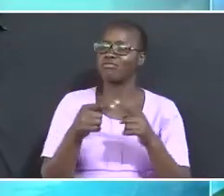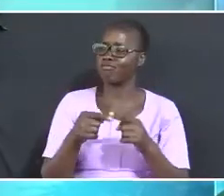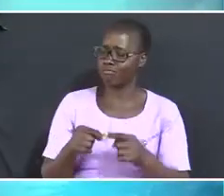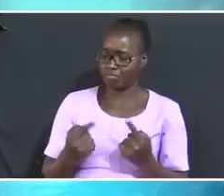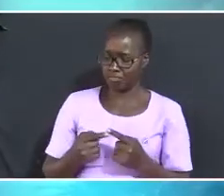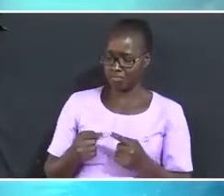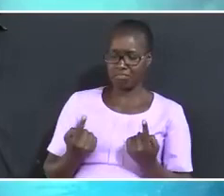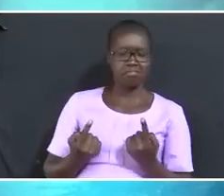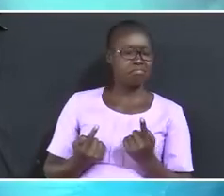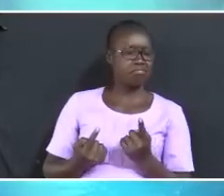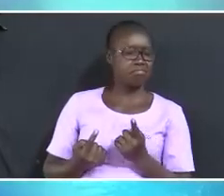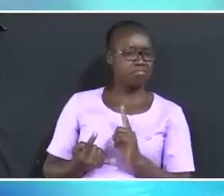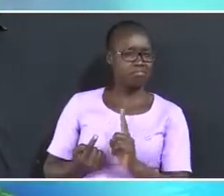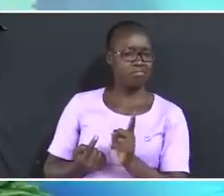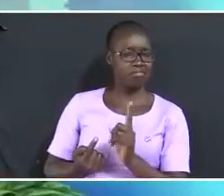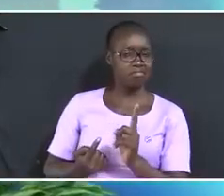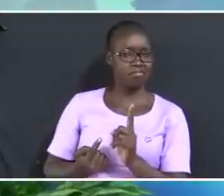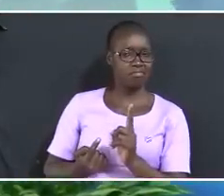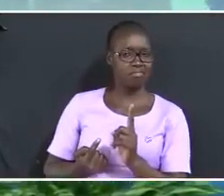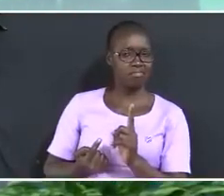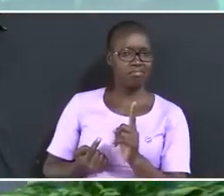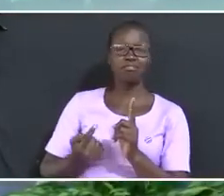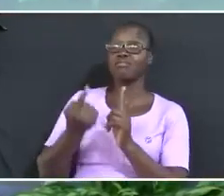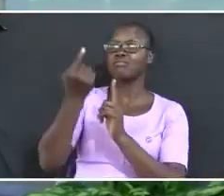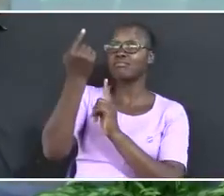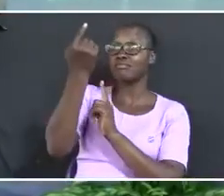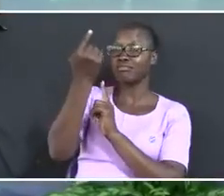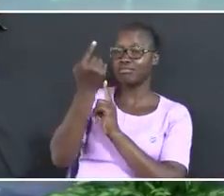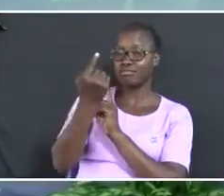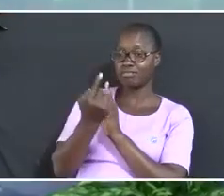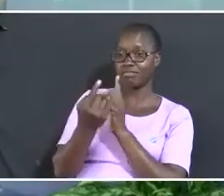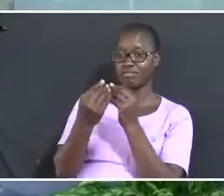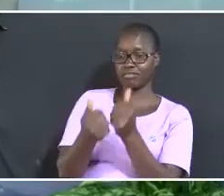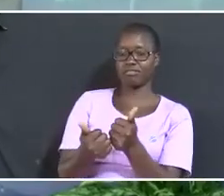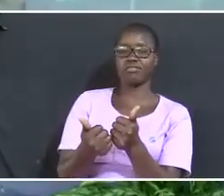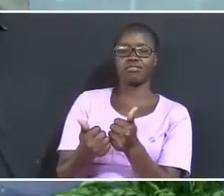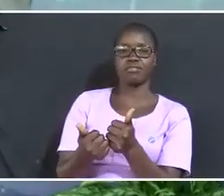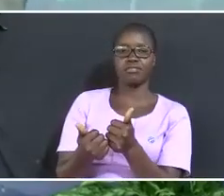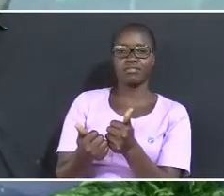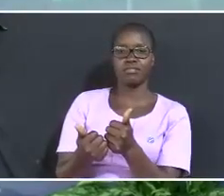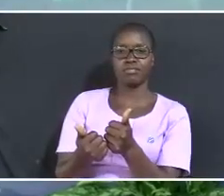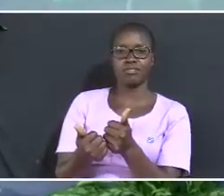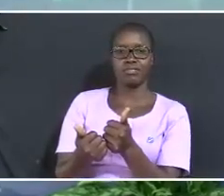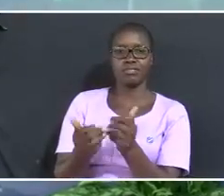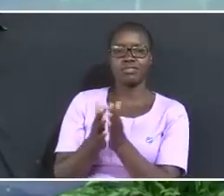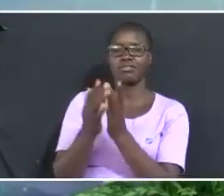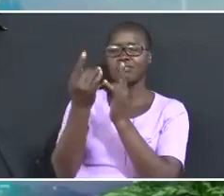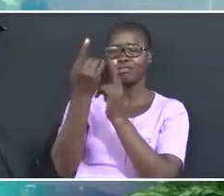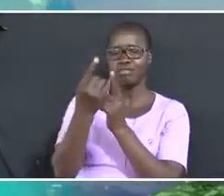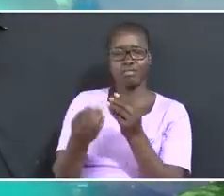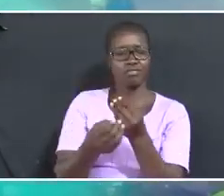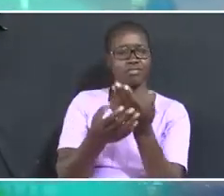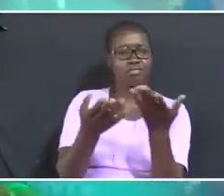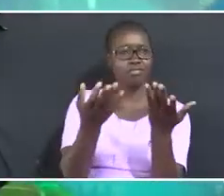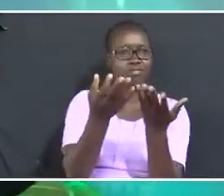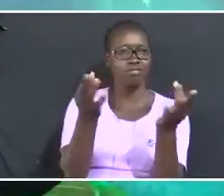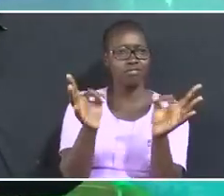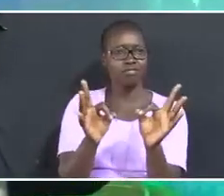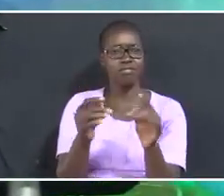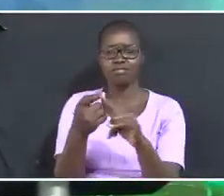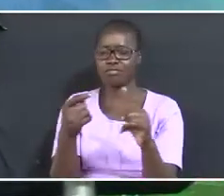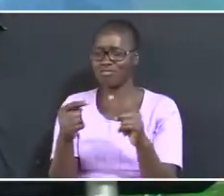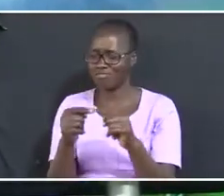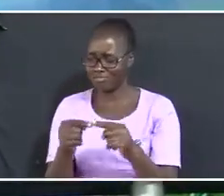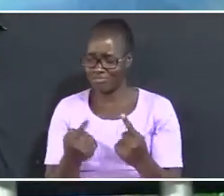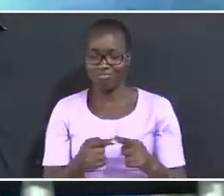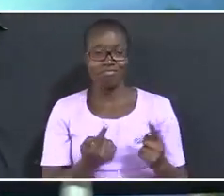heart. This is what he's saying. This is what I'm coming to address. I'm going to bring freedom from brokenness